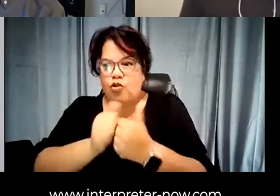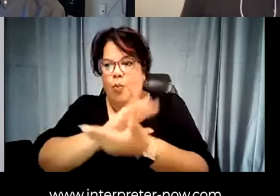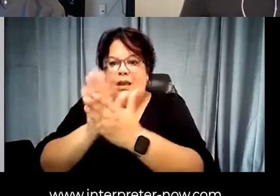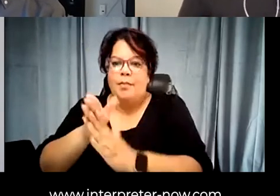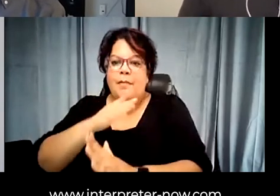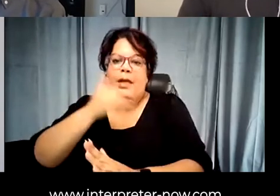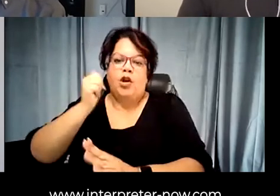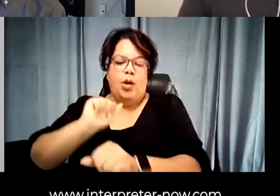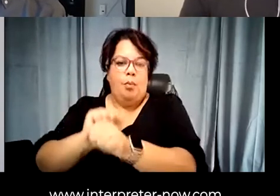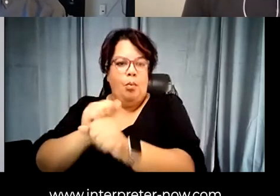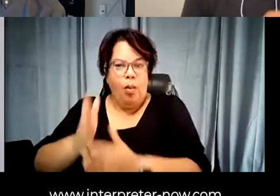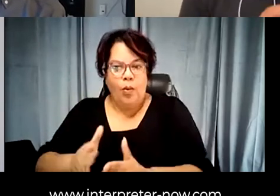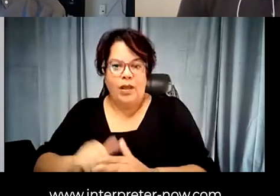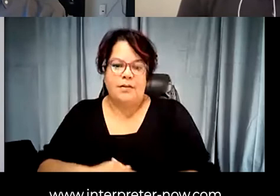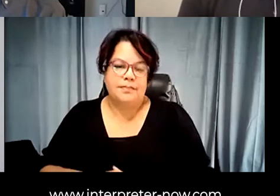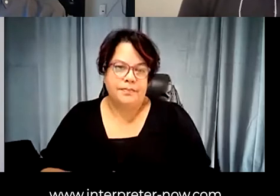life.